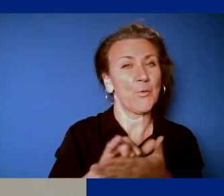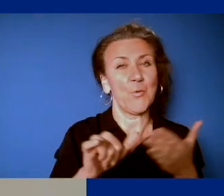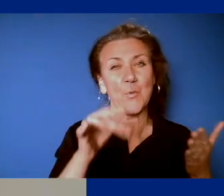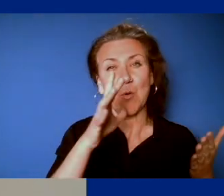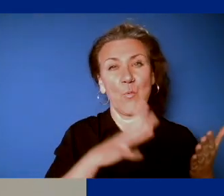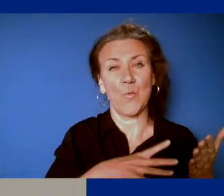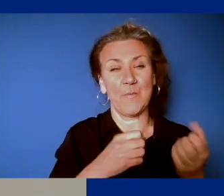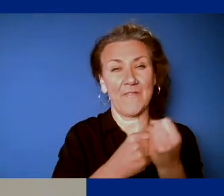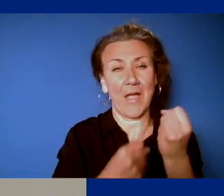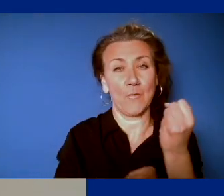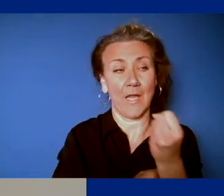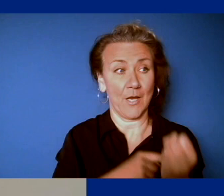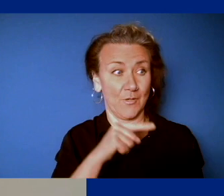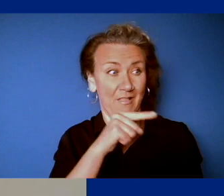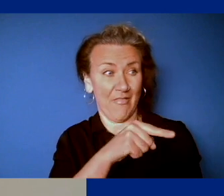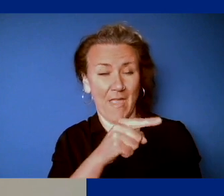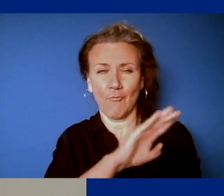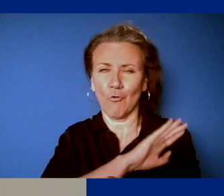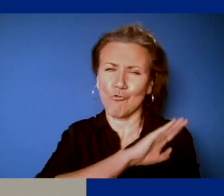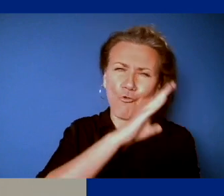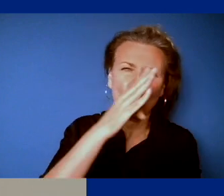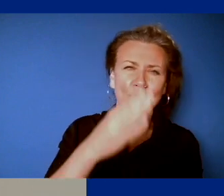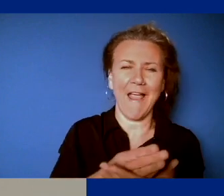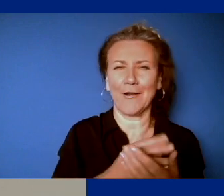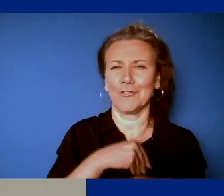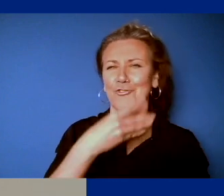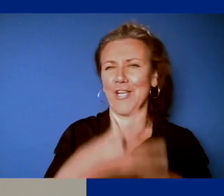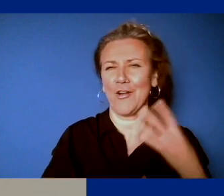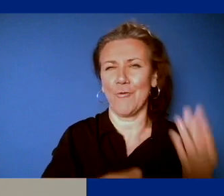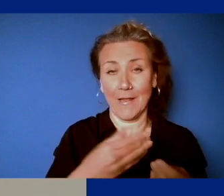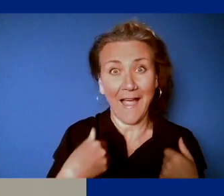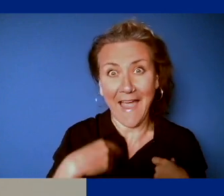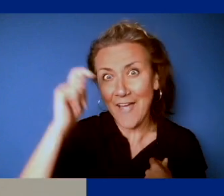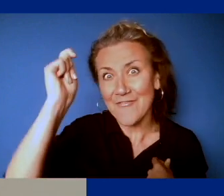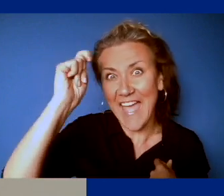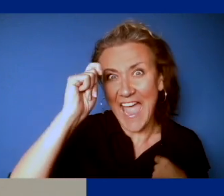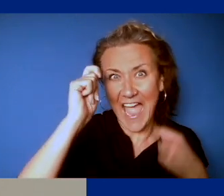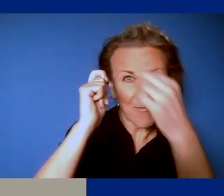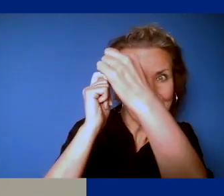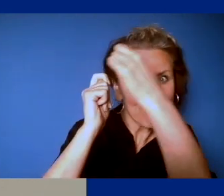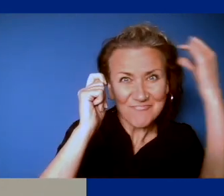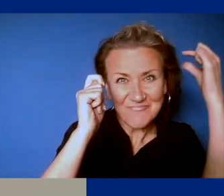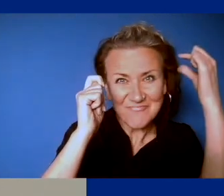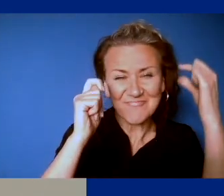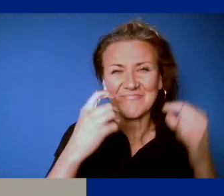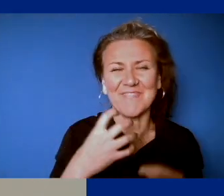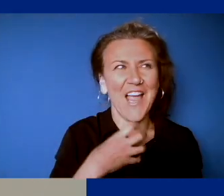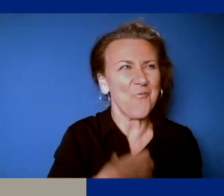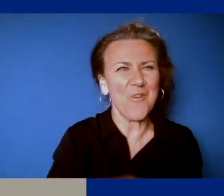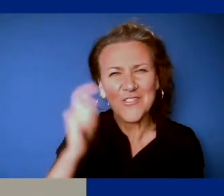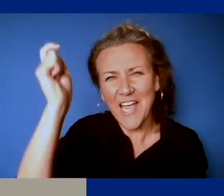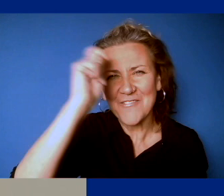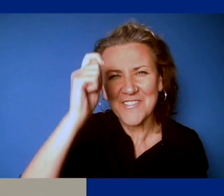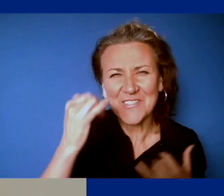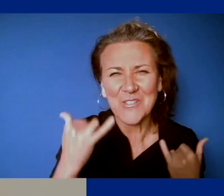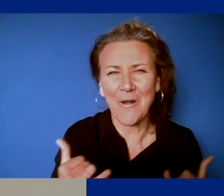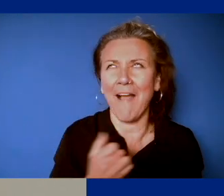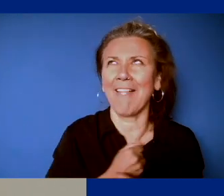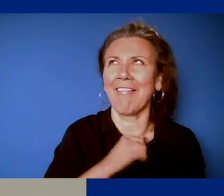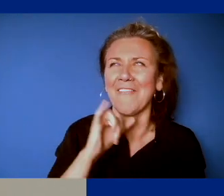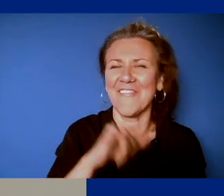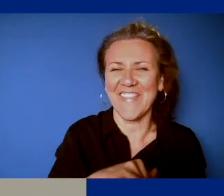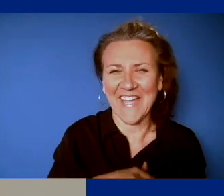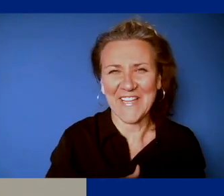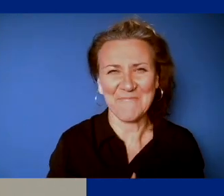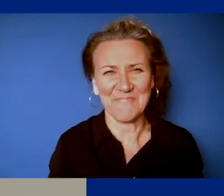is radical generosity. I wish I had my hat. I have my radical generosity hat, from the New York Women's Foundation. I love it so